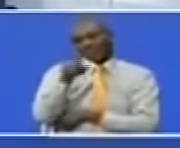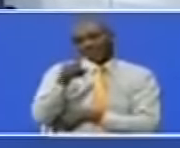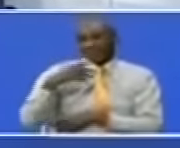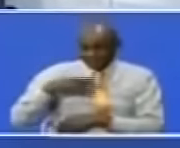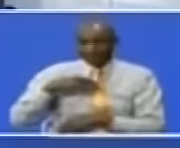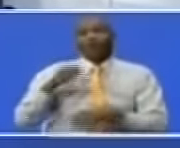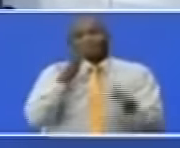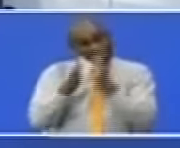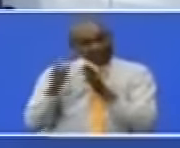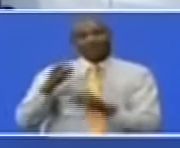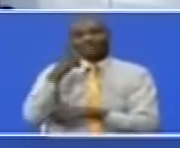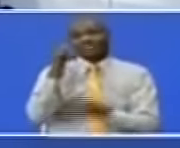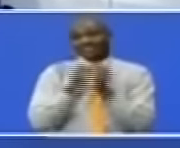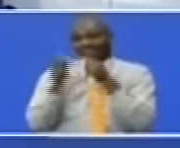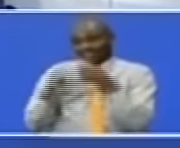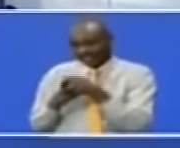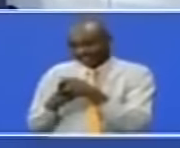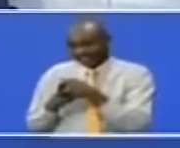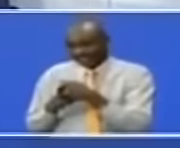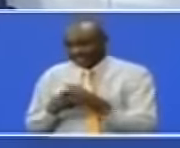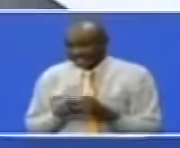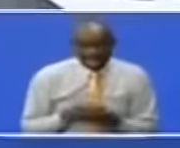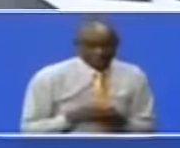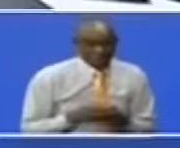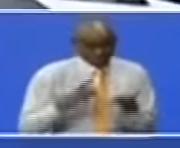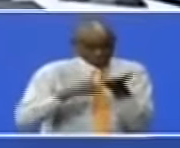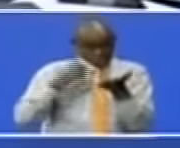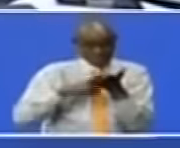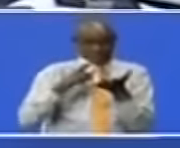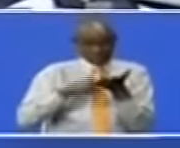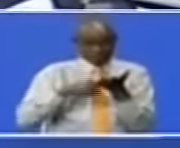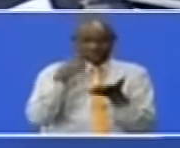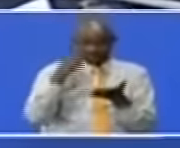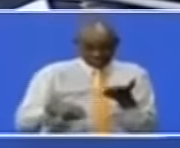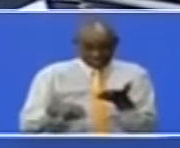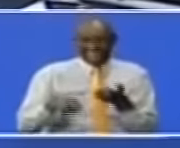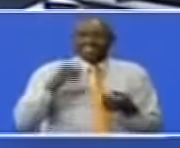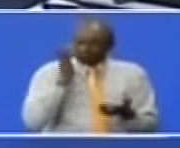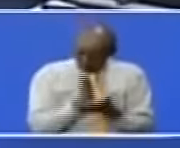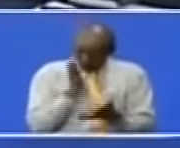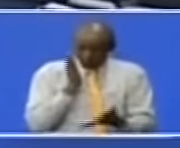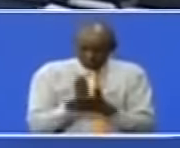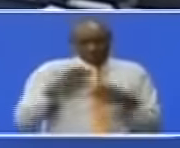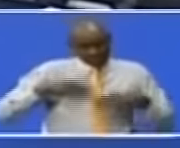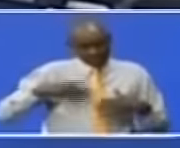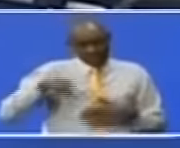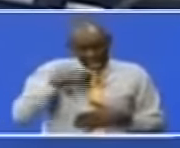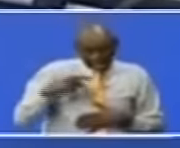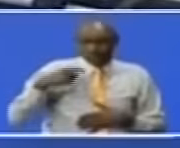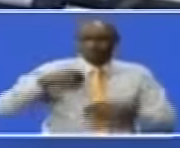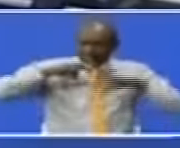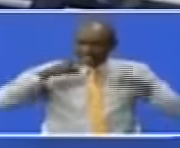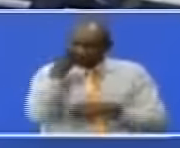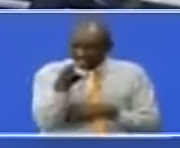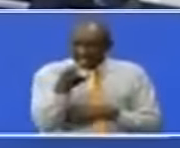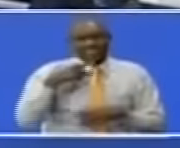towards 2017. Right. I wanted to make one other point about rallies, because you mentioned the word rallies. And you know that those of us who do survey research,